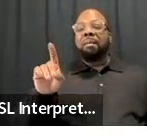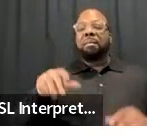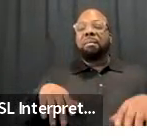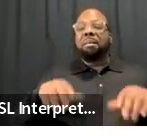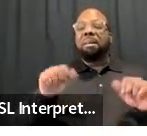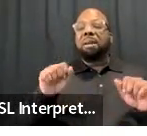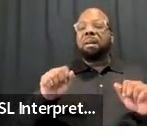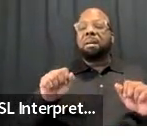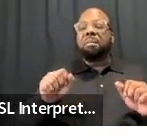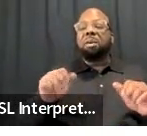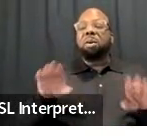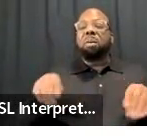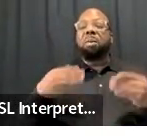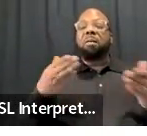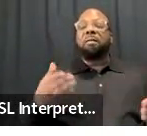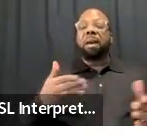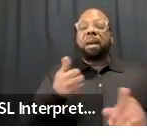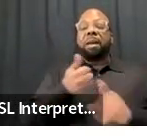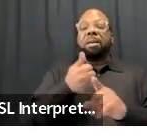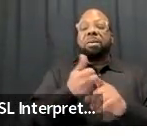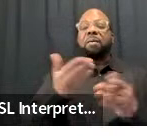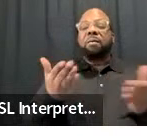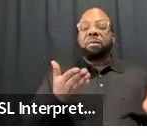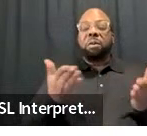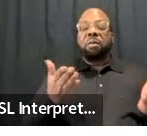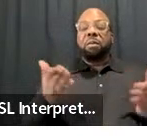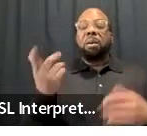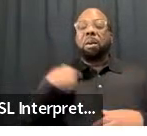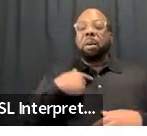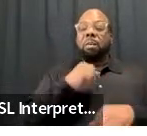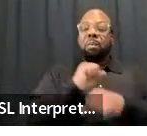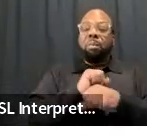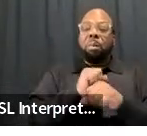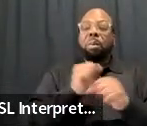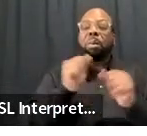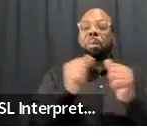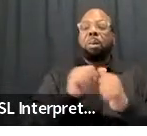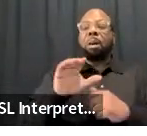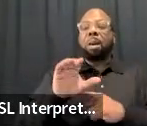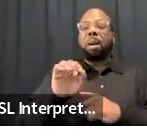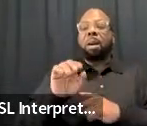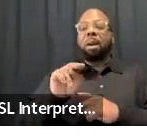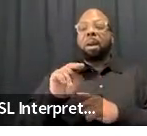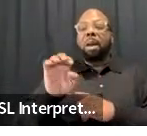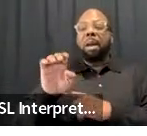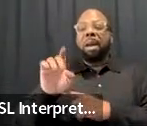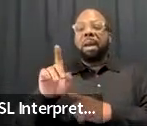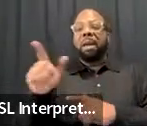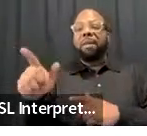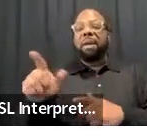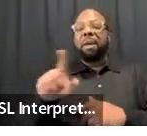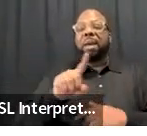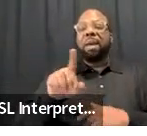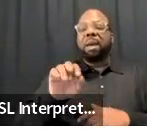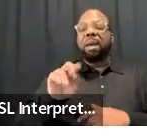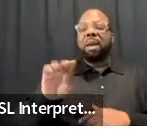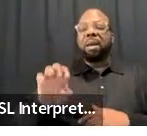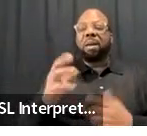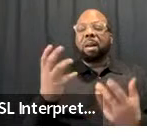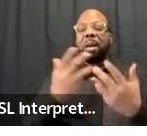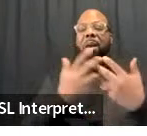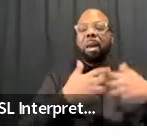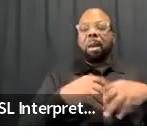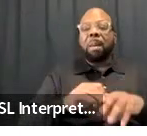provide its services? Yeah, we are working very closely with Con Ed to make sure that the zoning changes that we are making are aligned with their